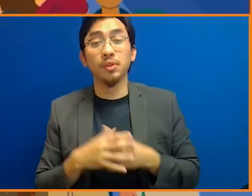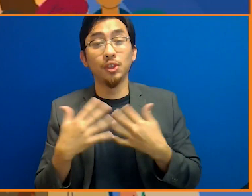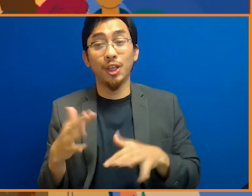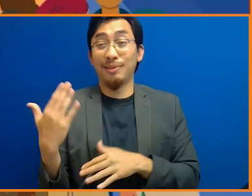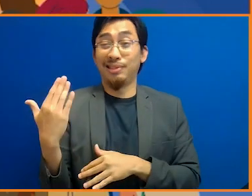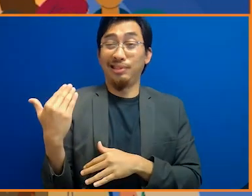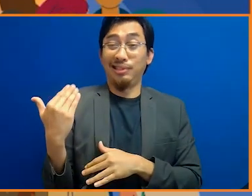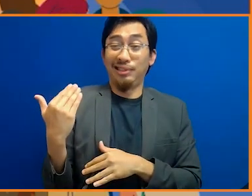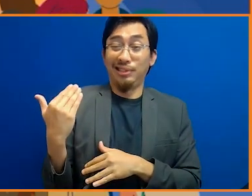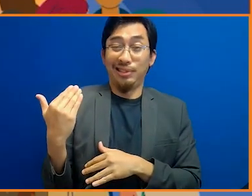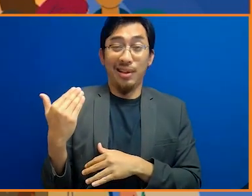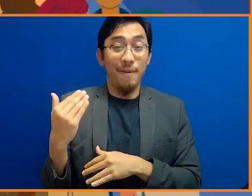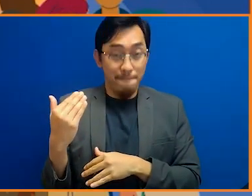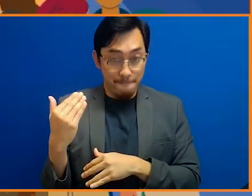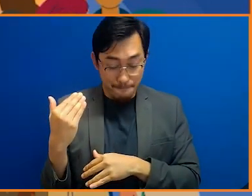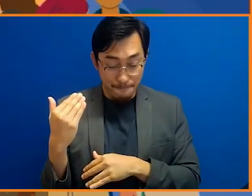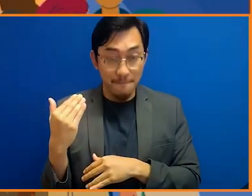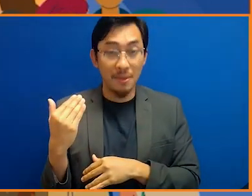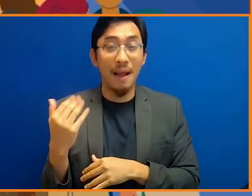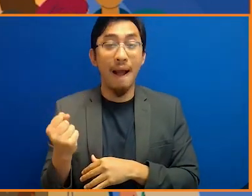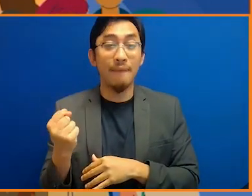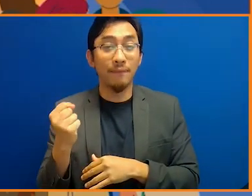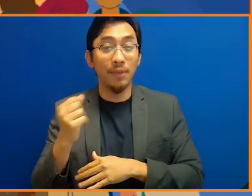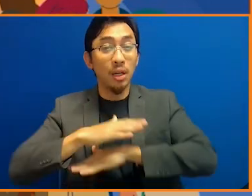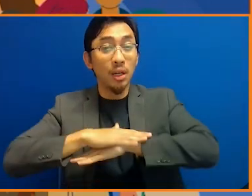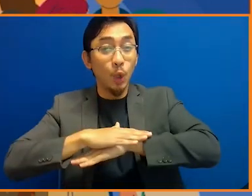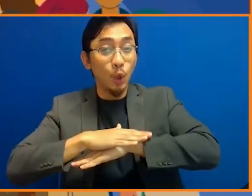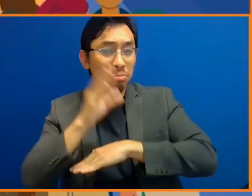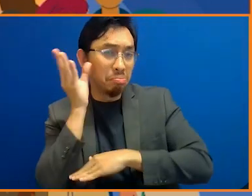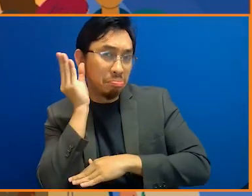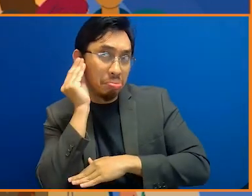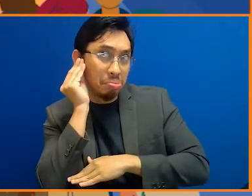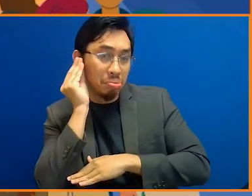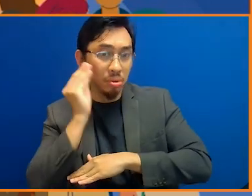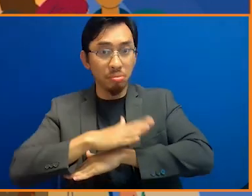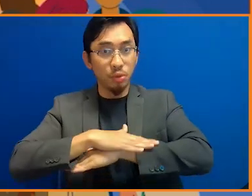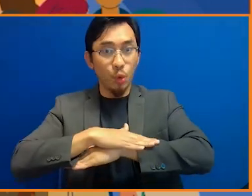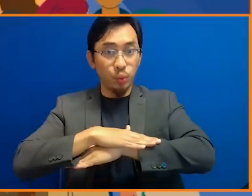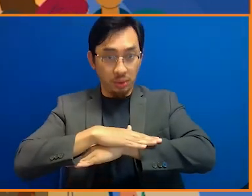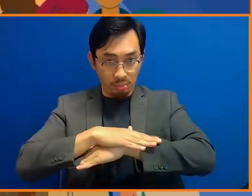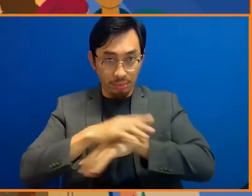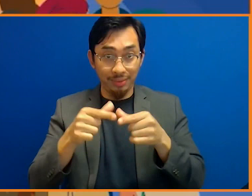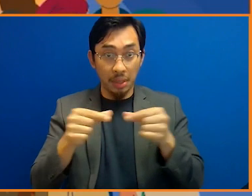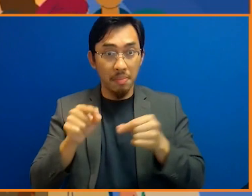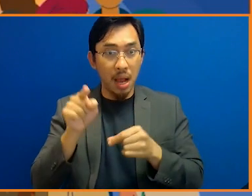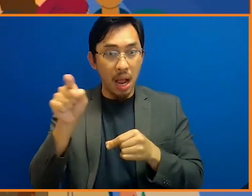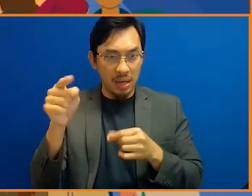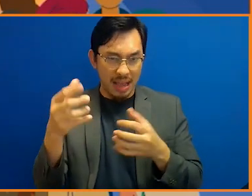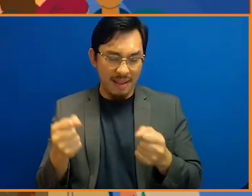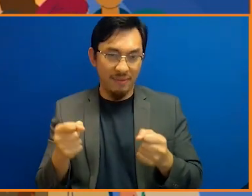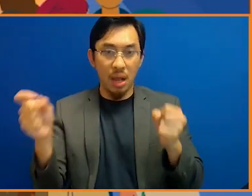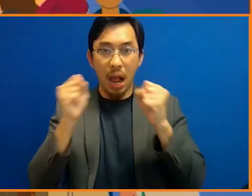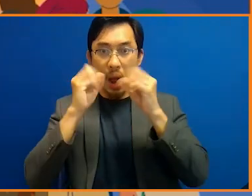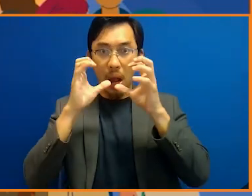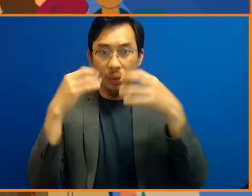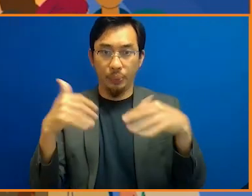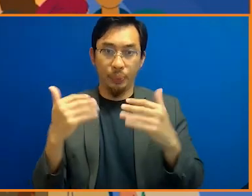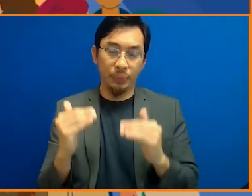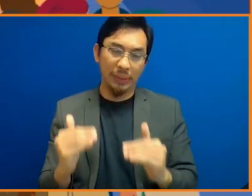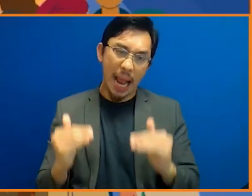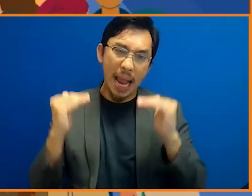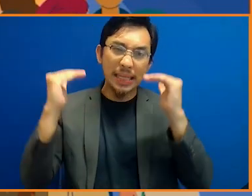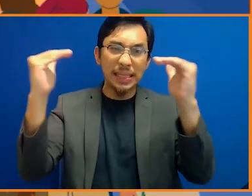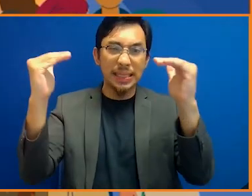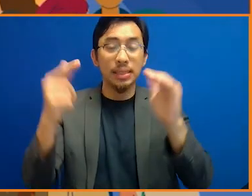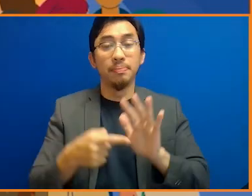inland. And yeah, so recently, even in Japan also, there are news, they have